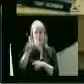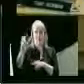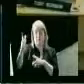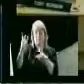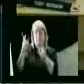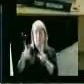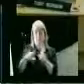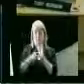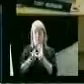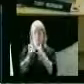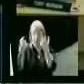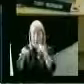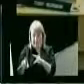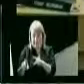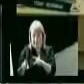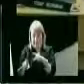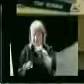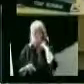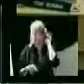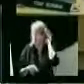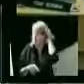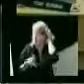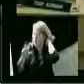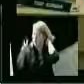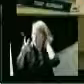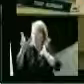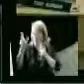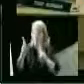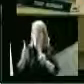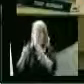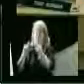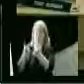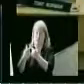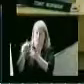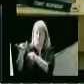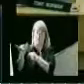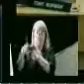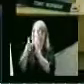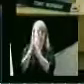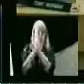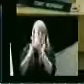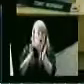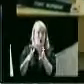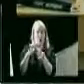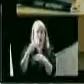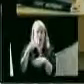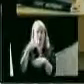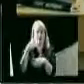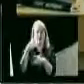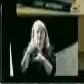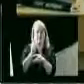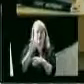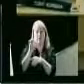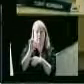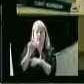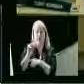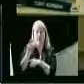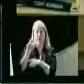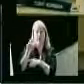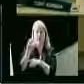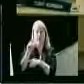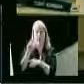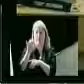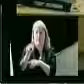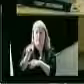party review takes place. The third party is by a lawyer named Scott Reams from Hamlin